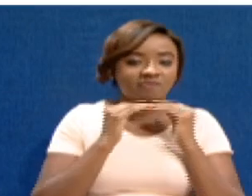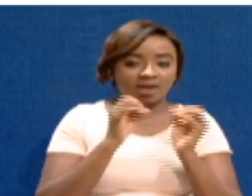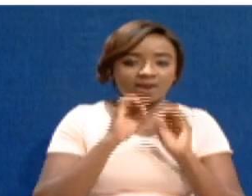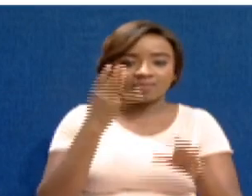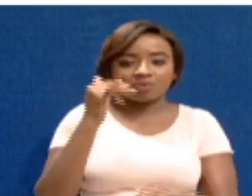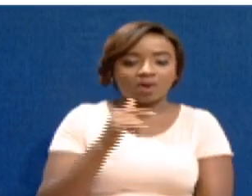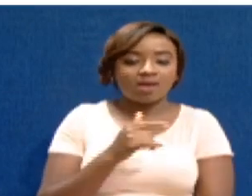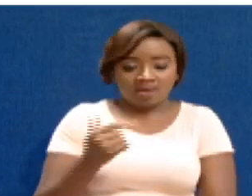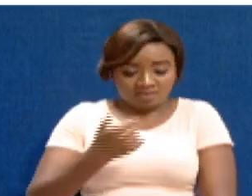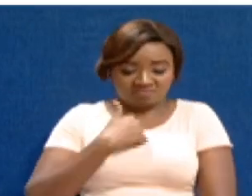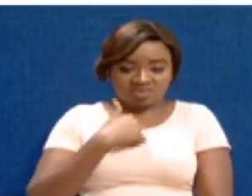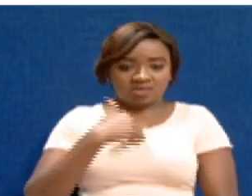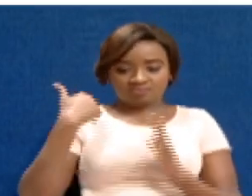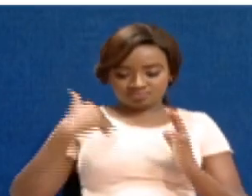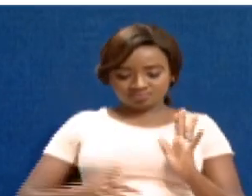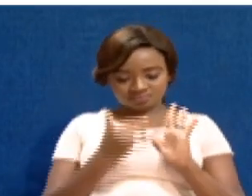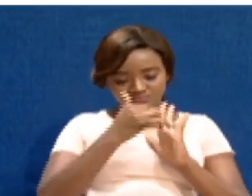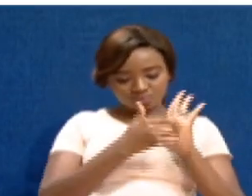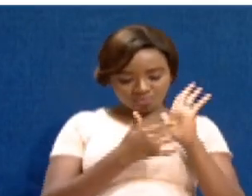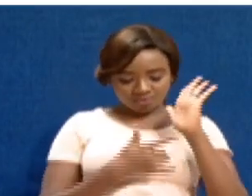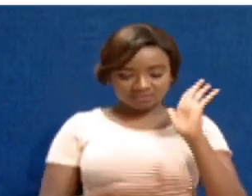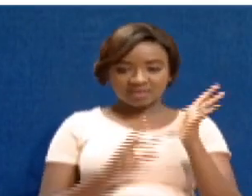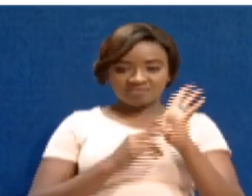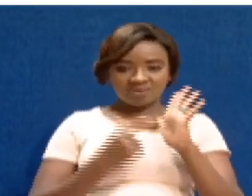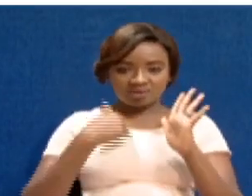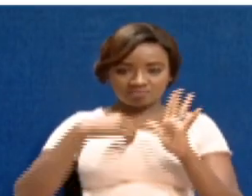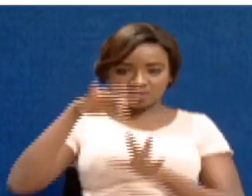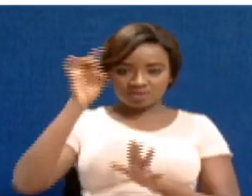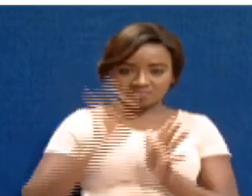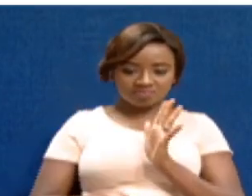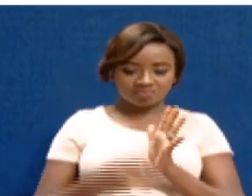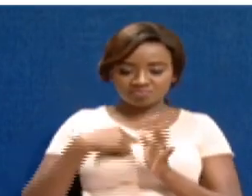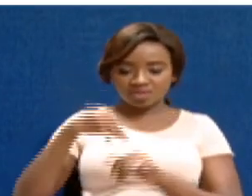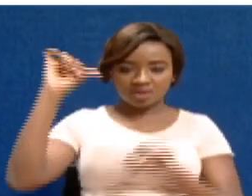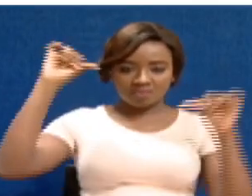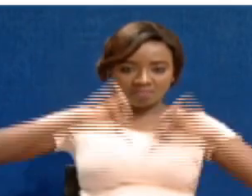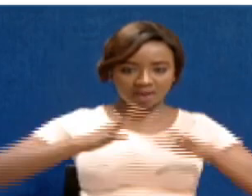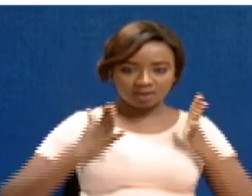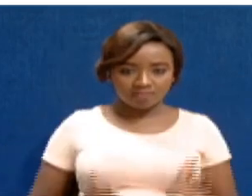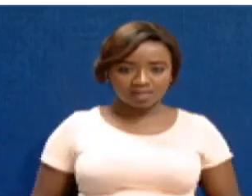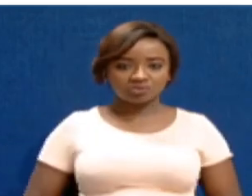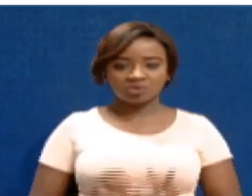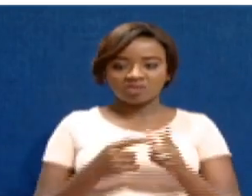Bhutto himself, Prime Minister Bhutto, by Zulfikar Ali, a general. So examples are